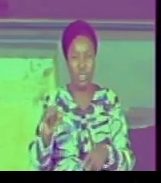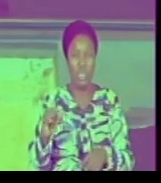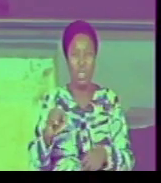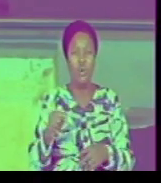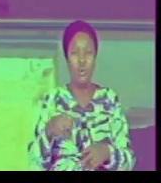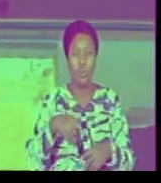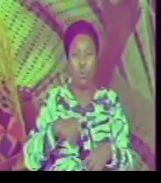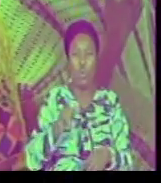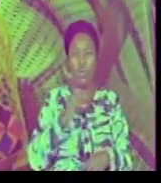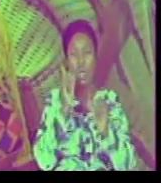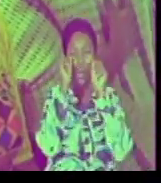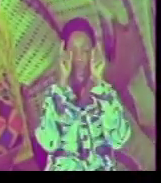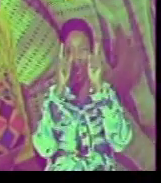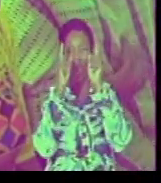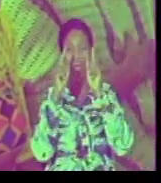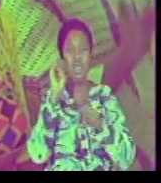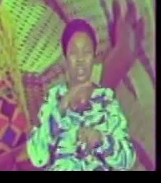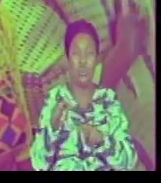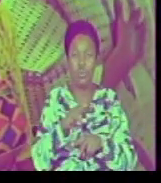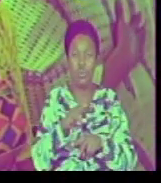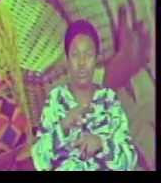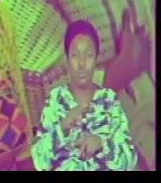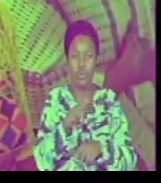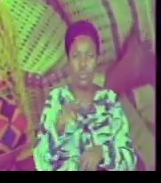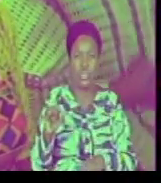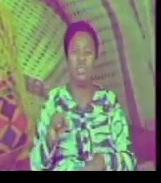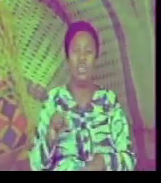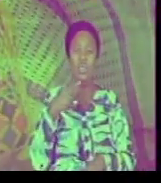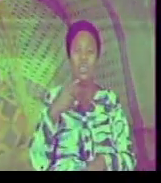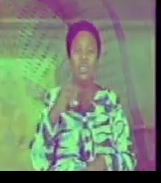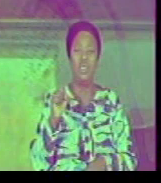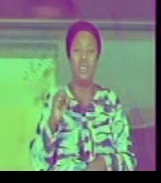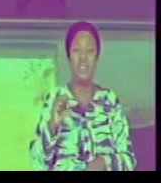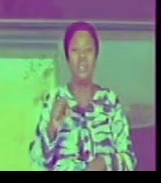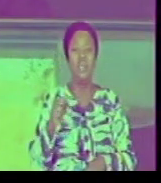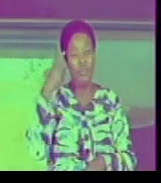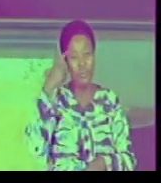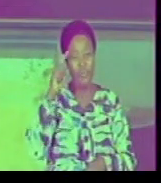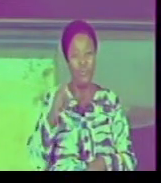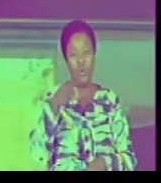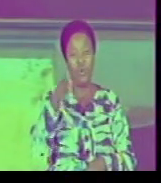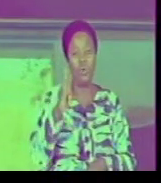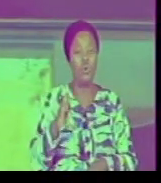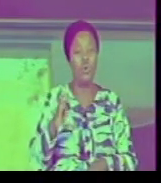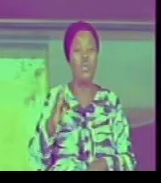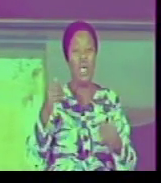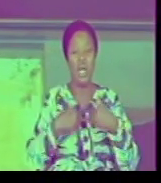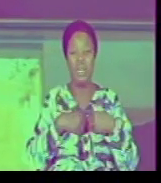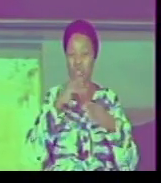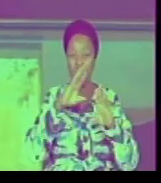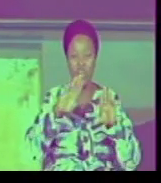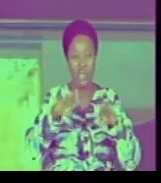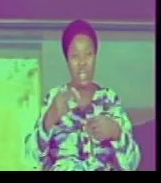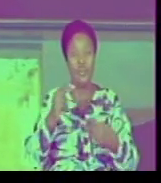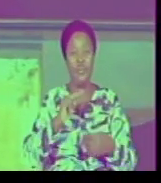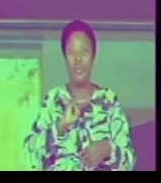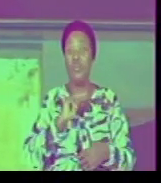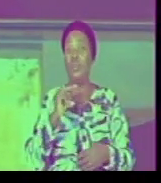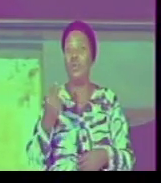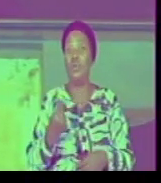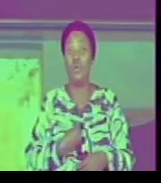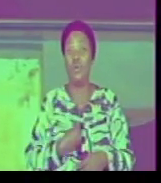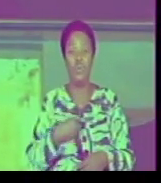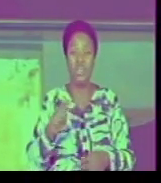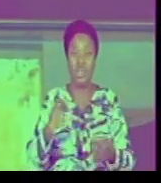is watching. He says, for God has not given us the spirit